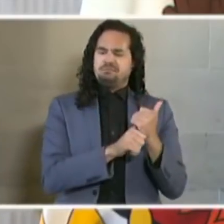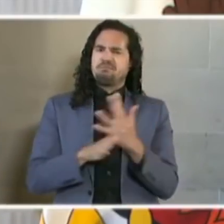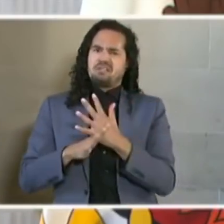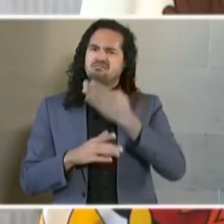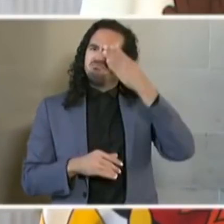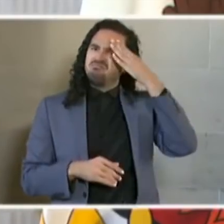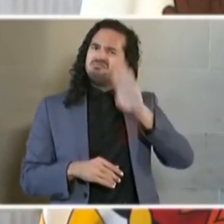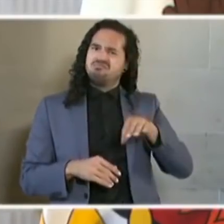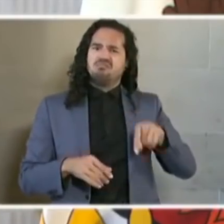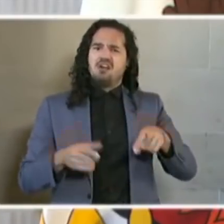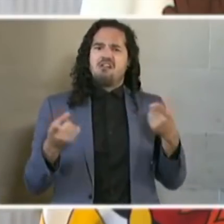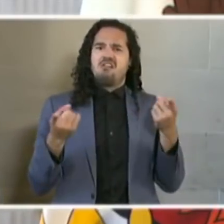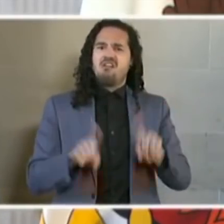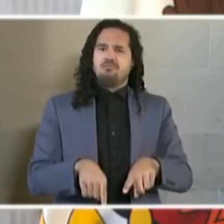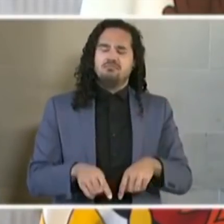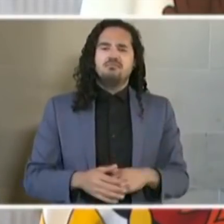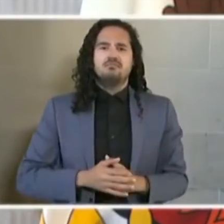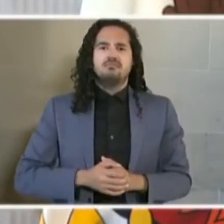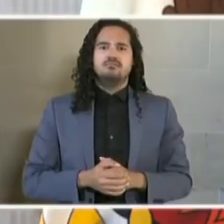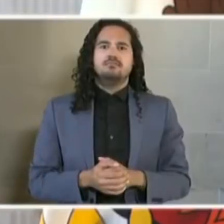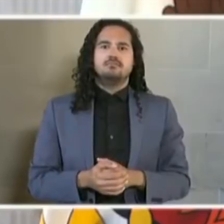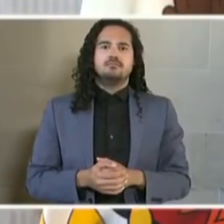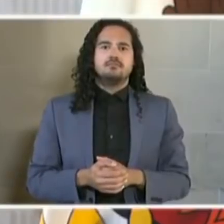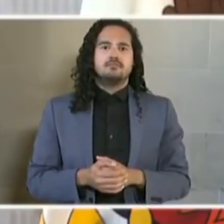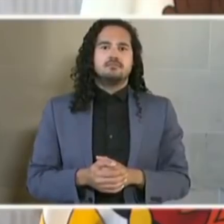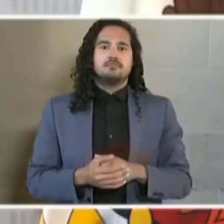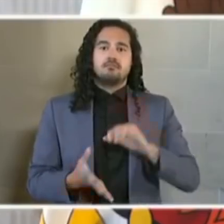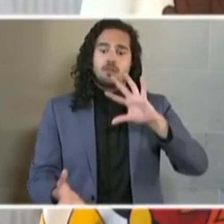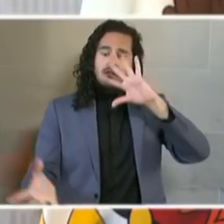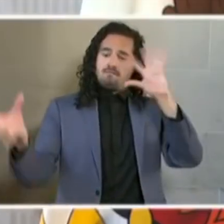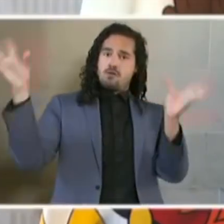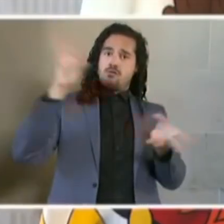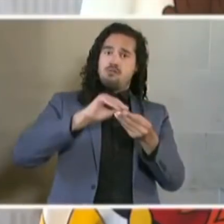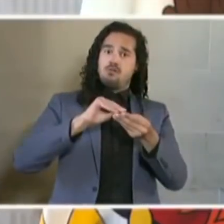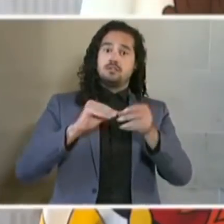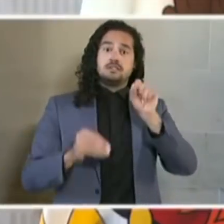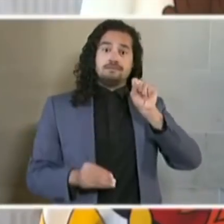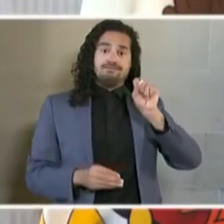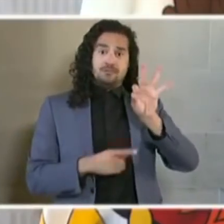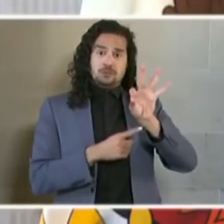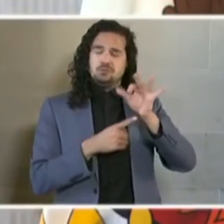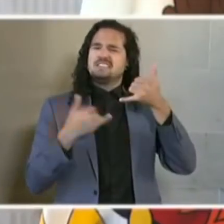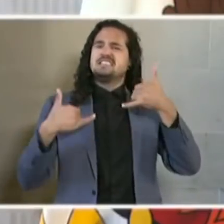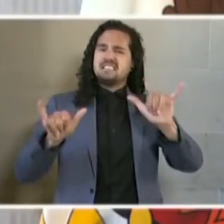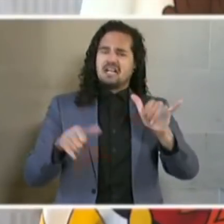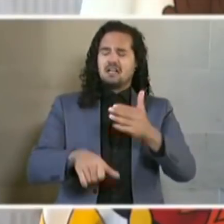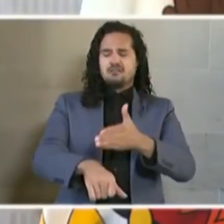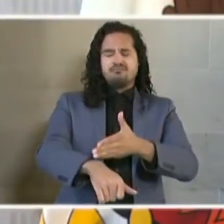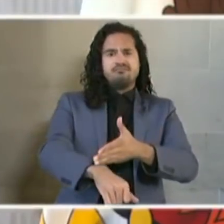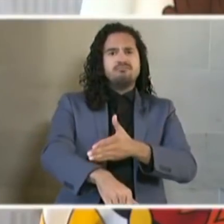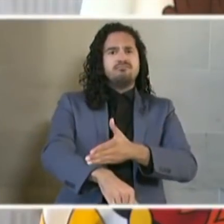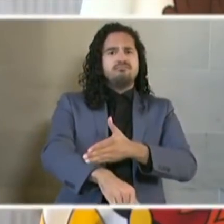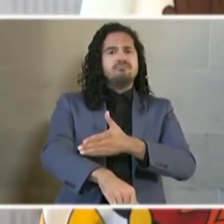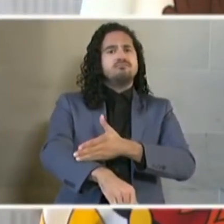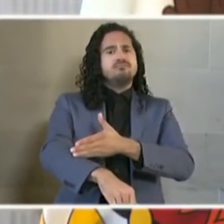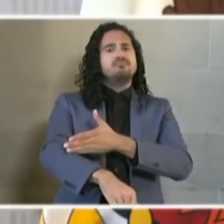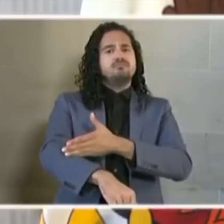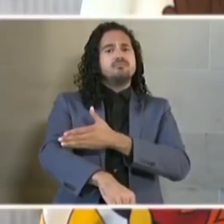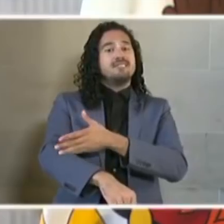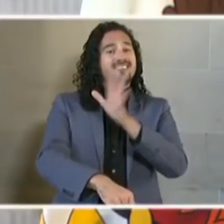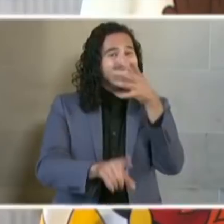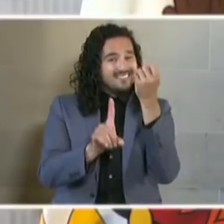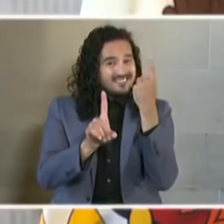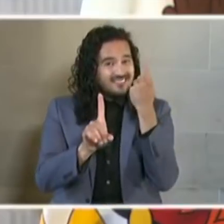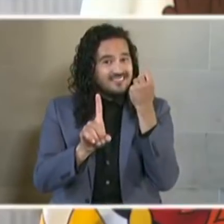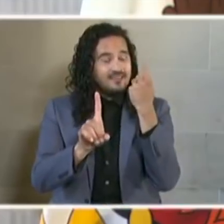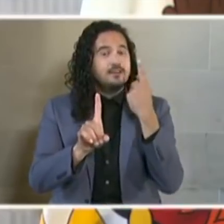San Francisco continues to do well, but we have seen an increase in case